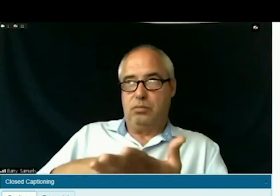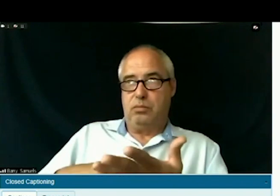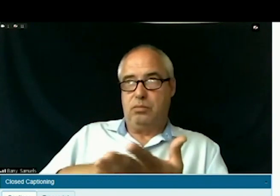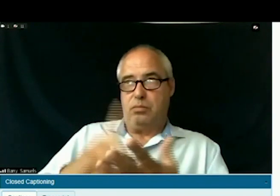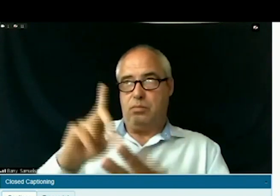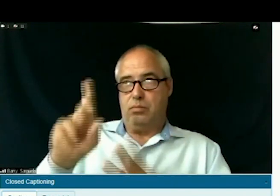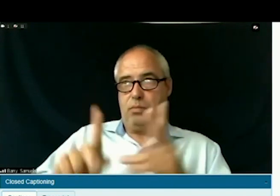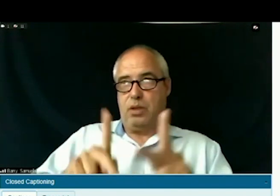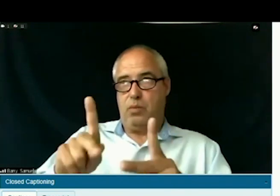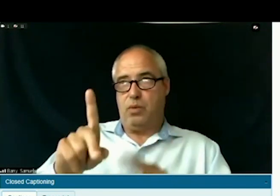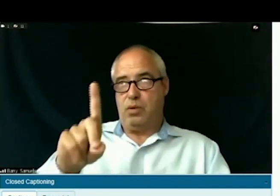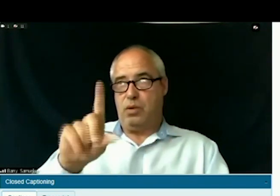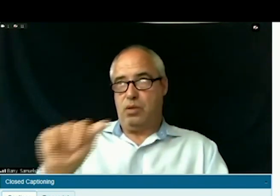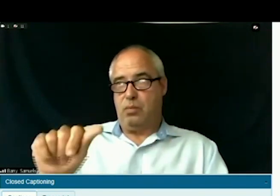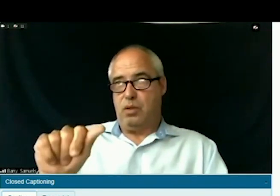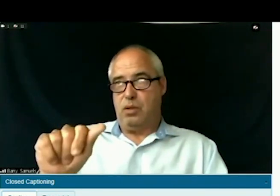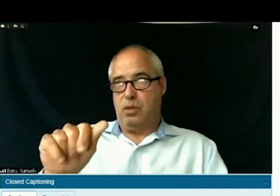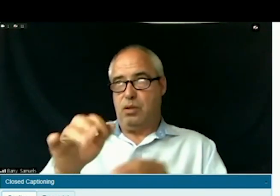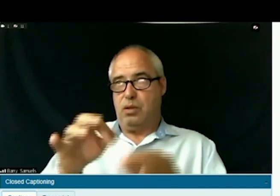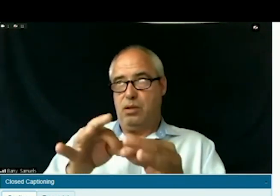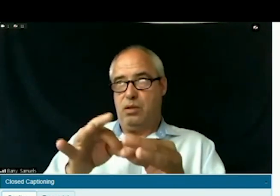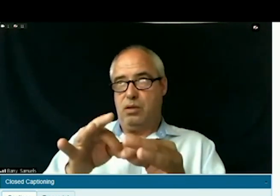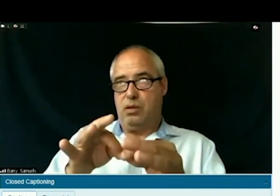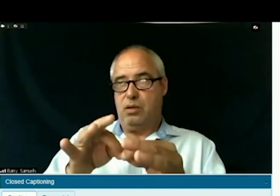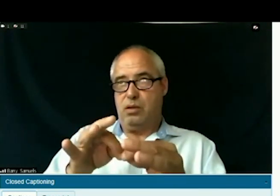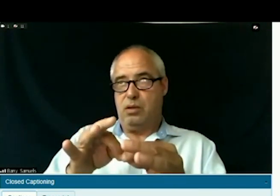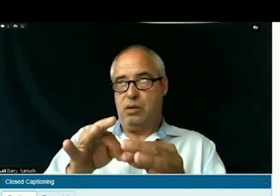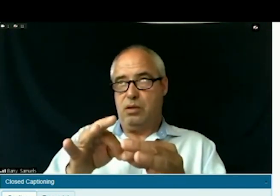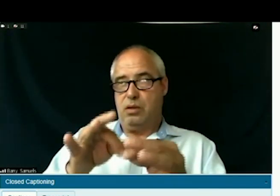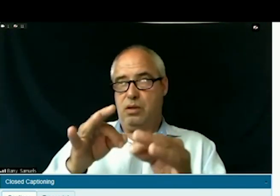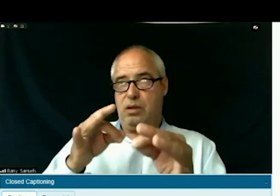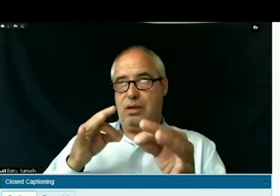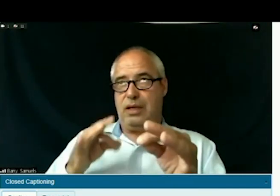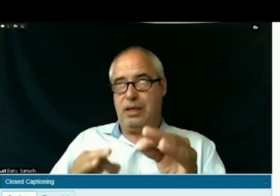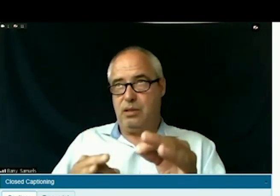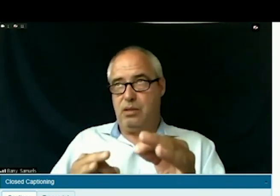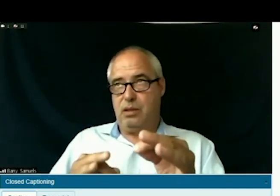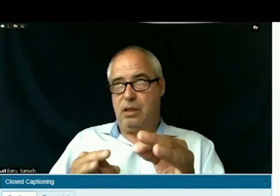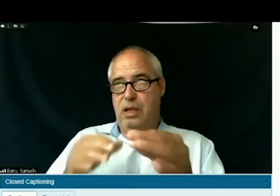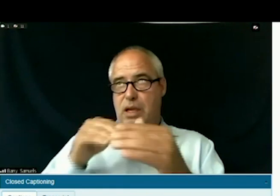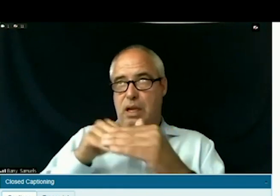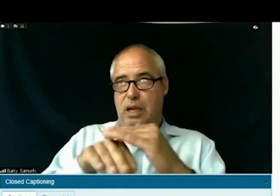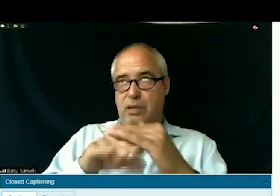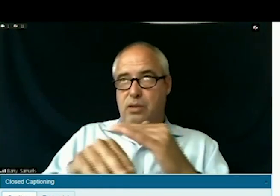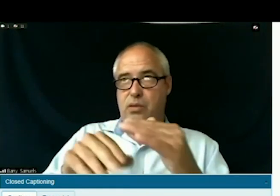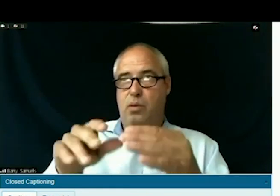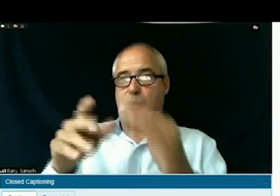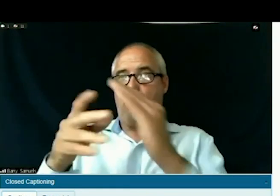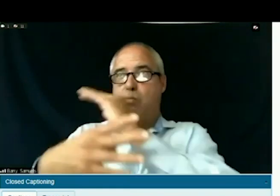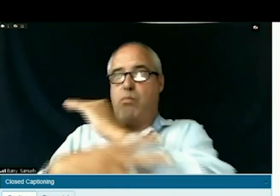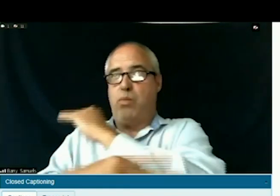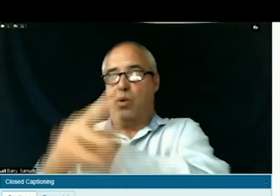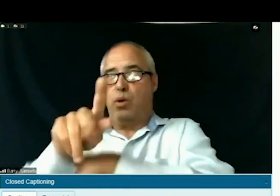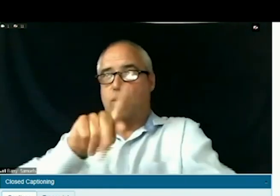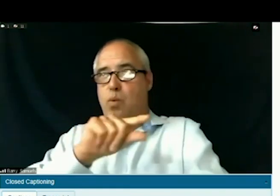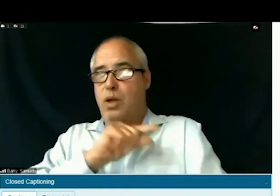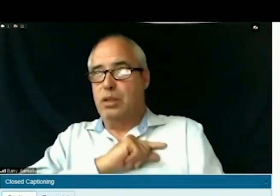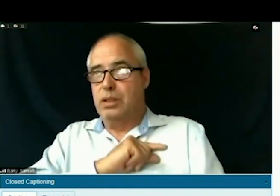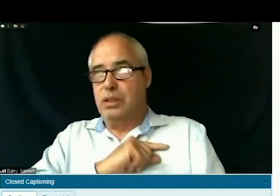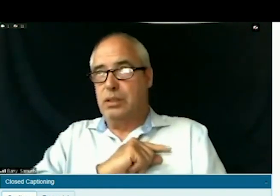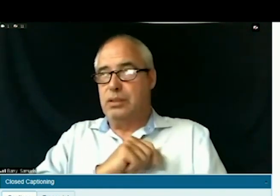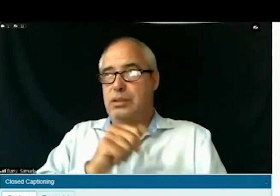disabilities had delayed access to care. They had poor quality of health care and mental health care. They